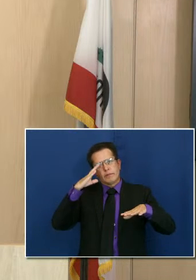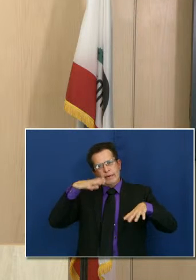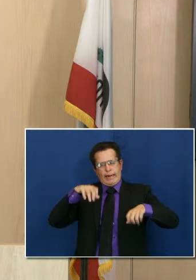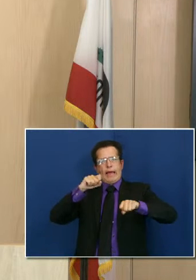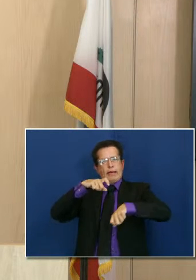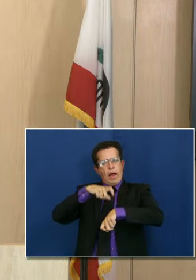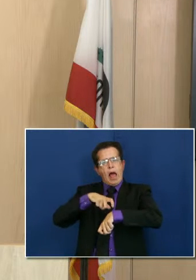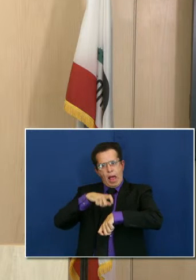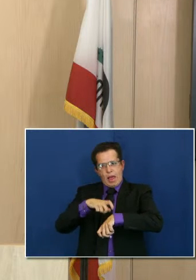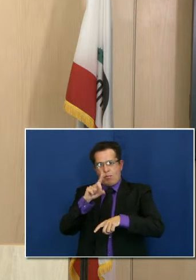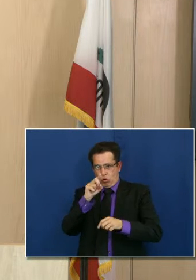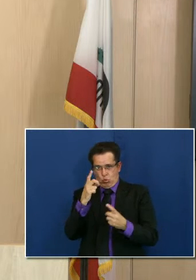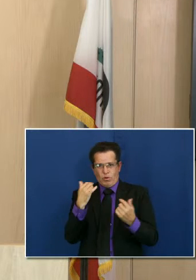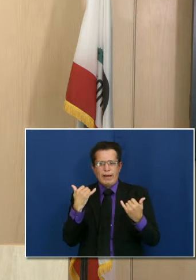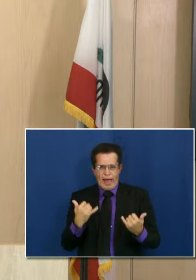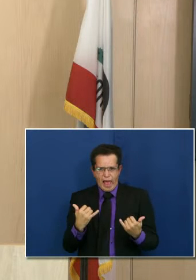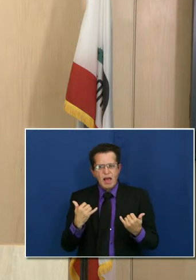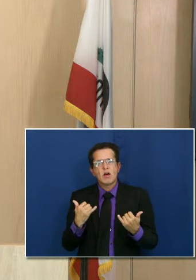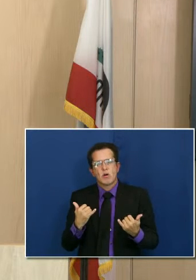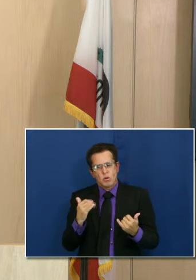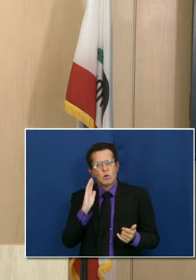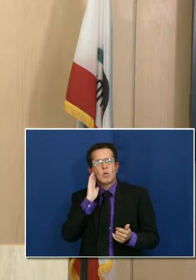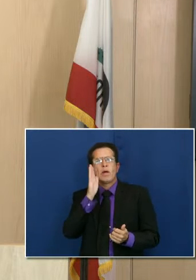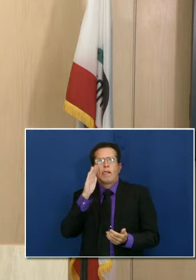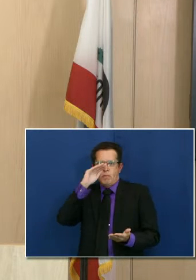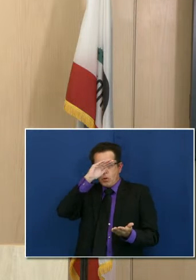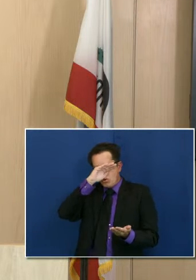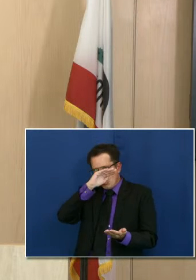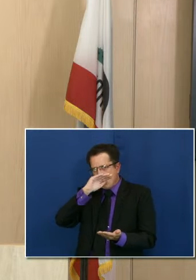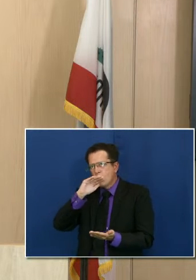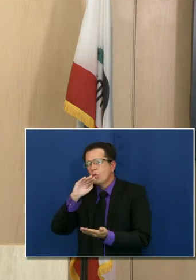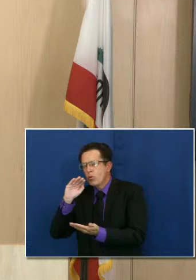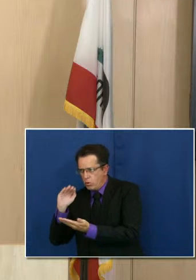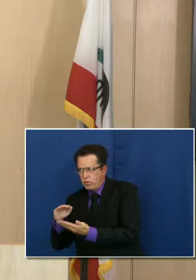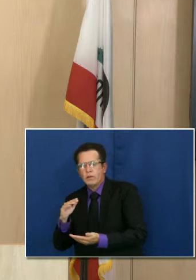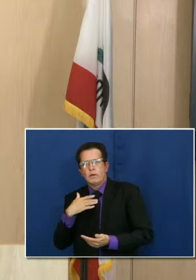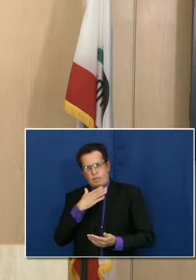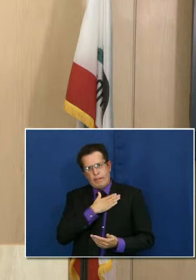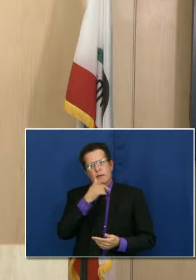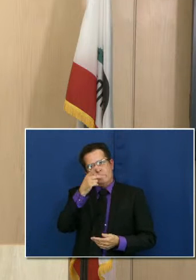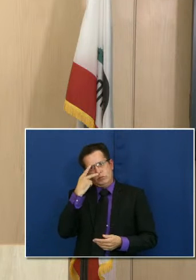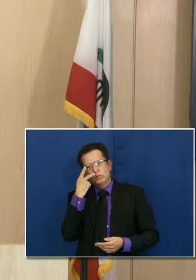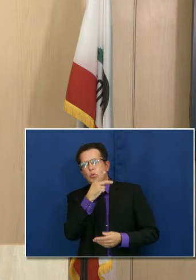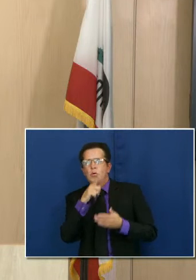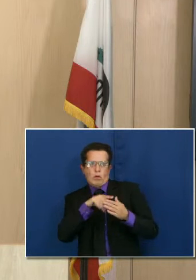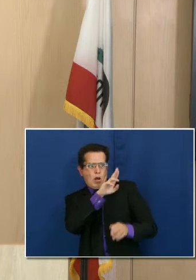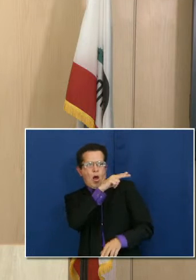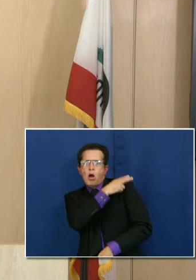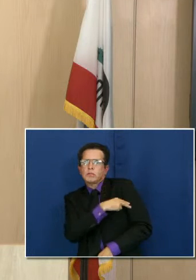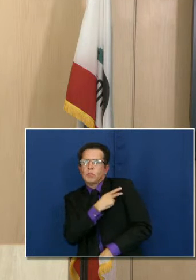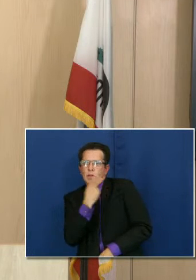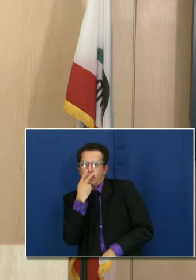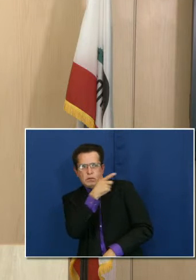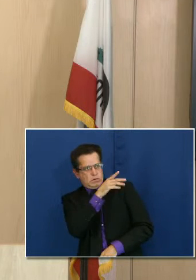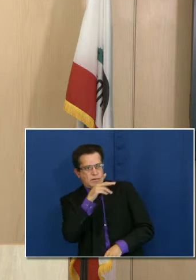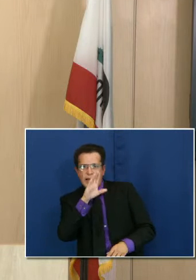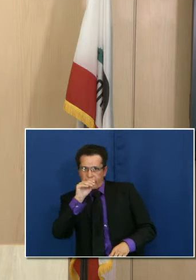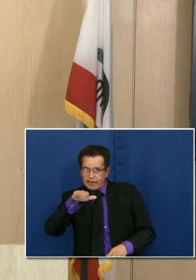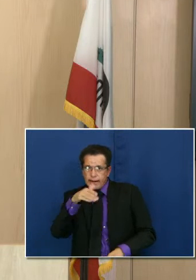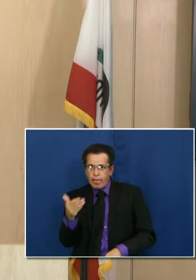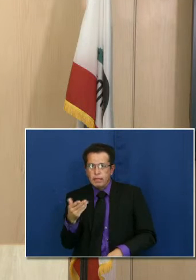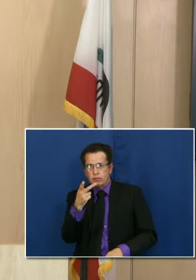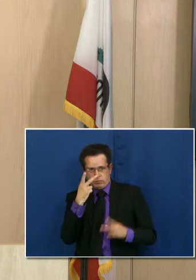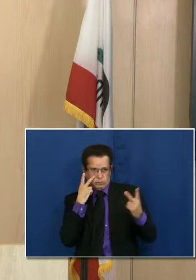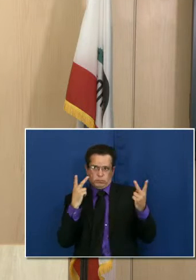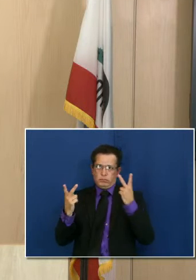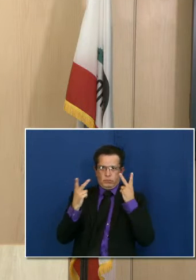for them to work, and we continue to plead with the public, please see what is happening to our hospitals, our ICUs, our deaths, and have it